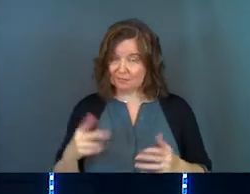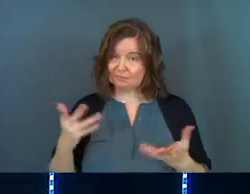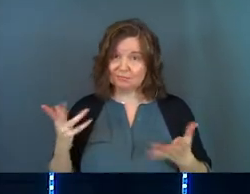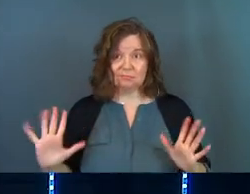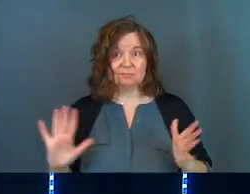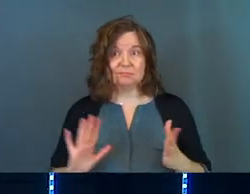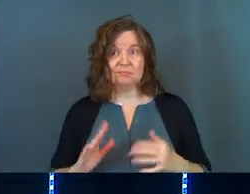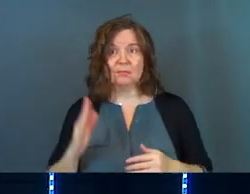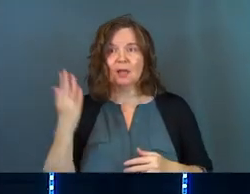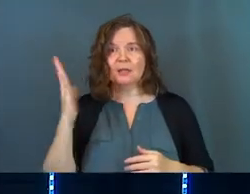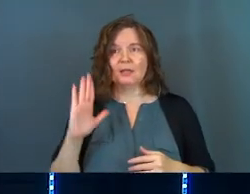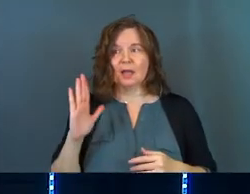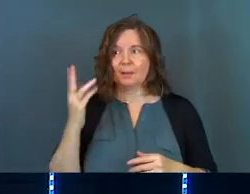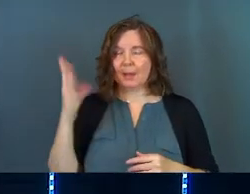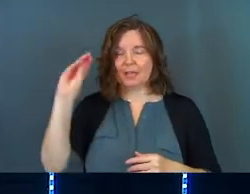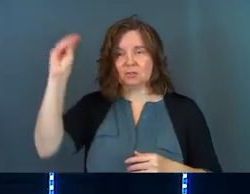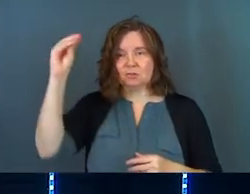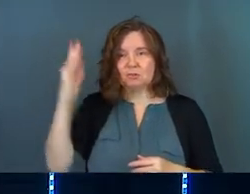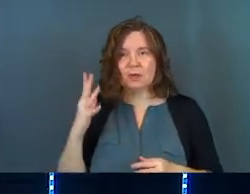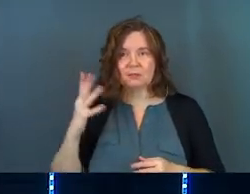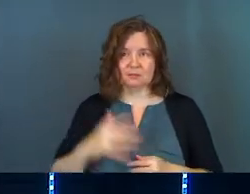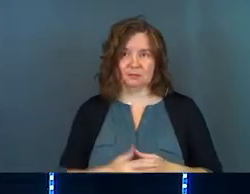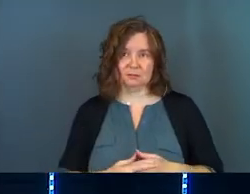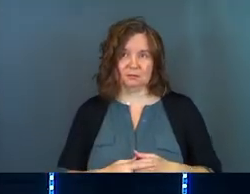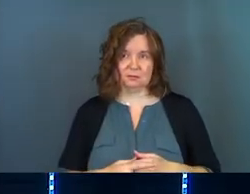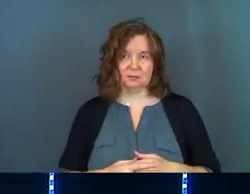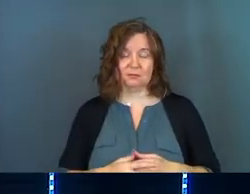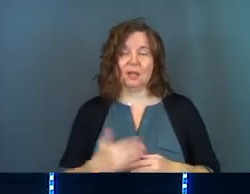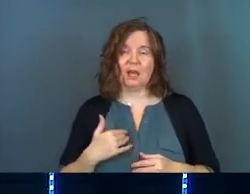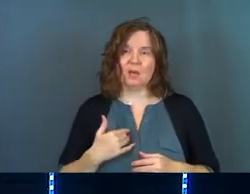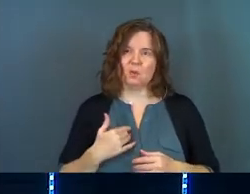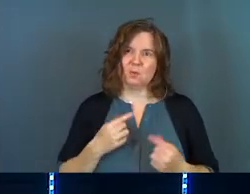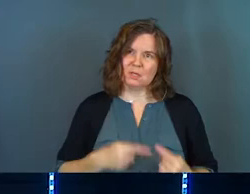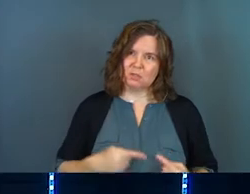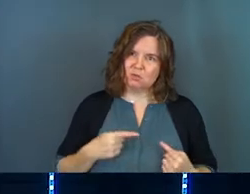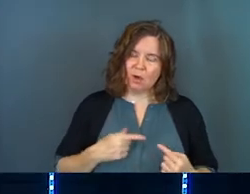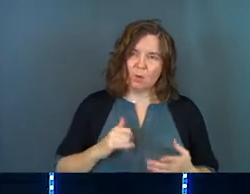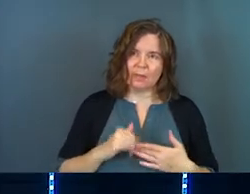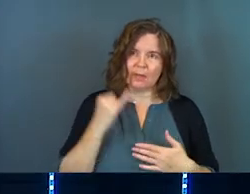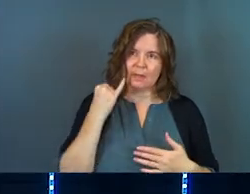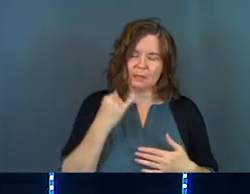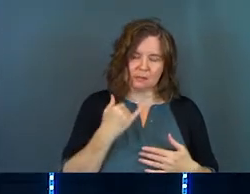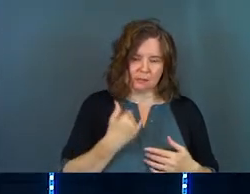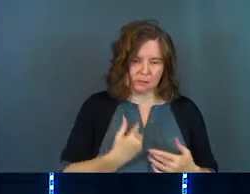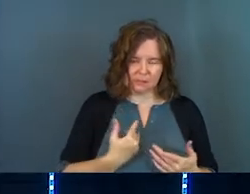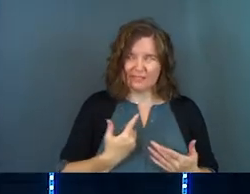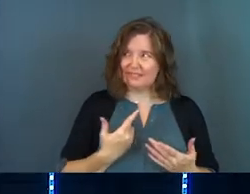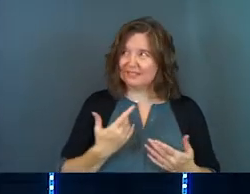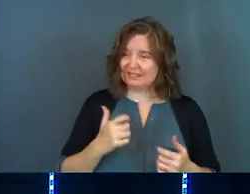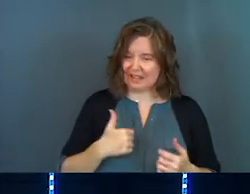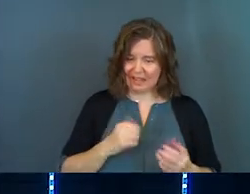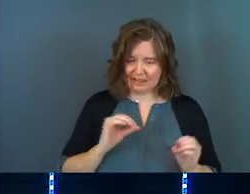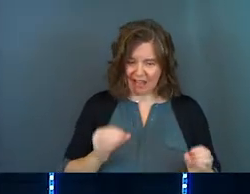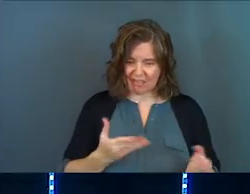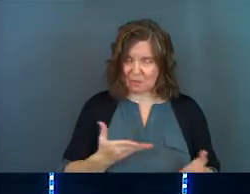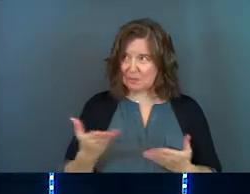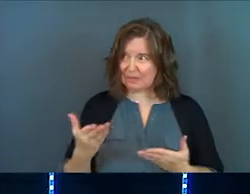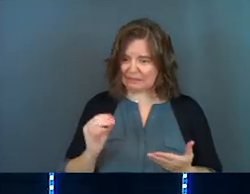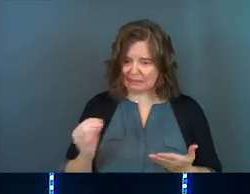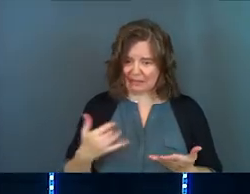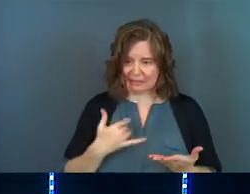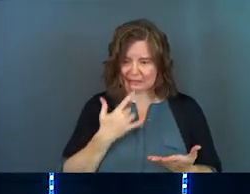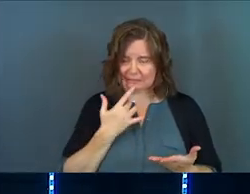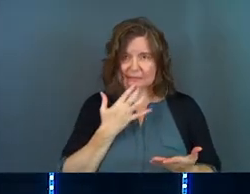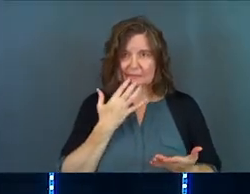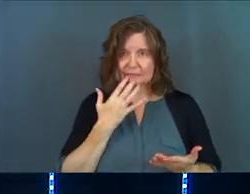it. God by his grace. And we struggle with that, don't we? We struggle that we bring nothing to the table